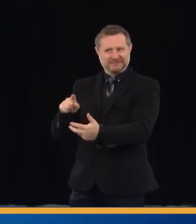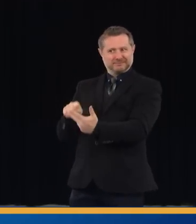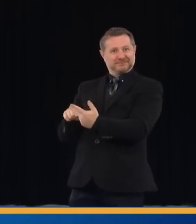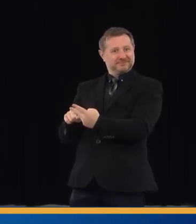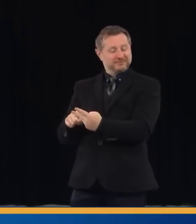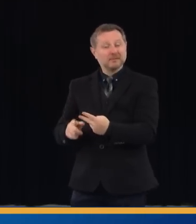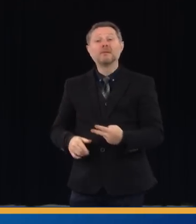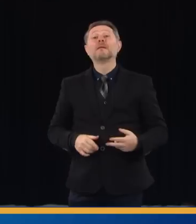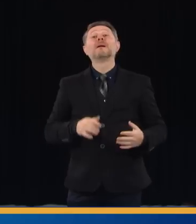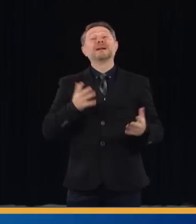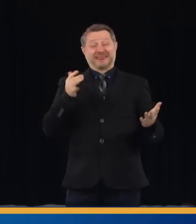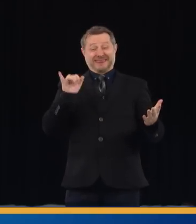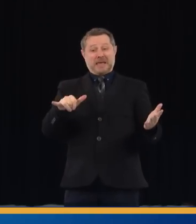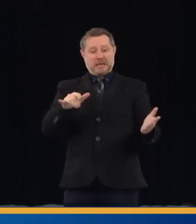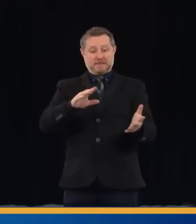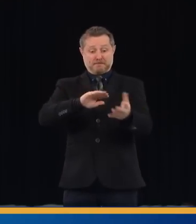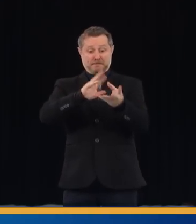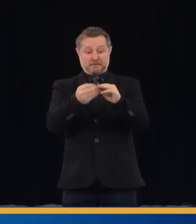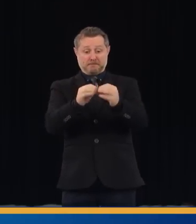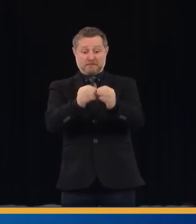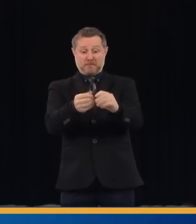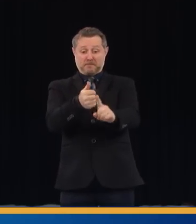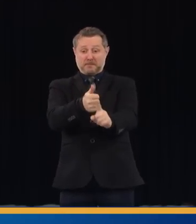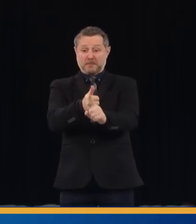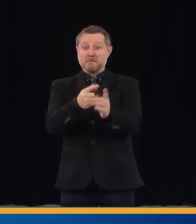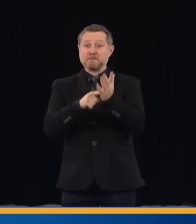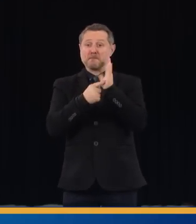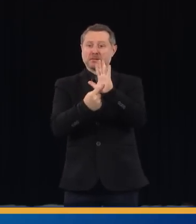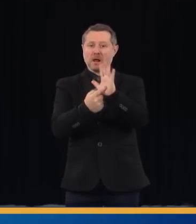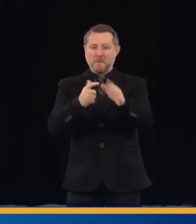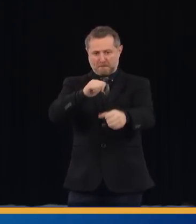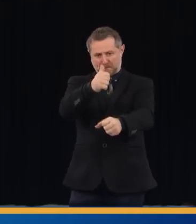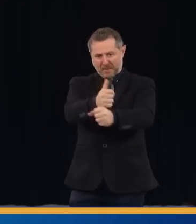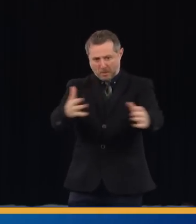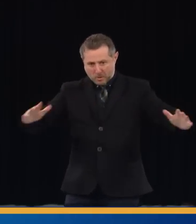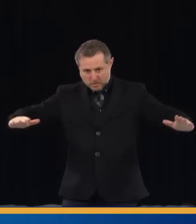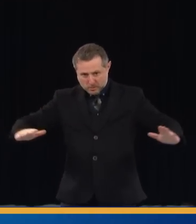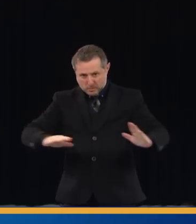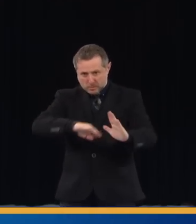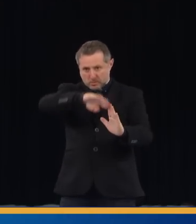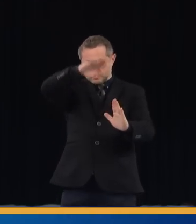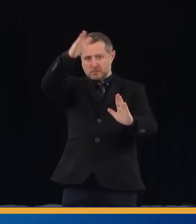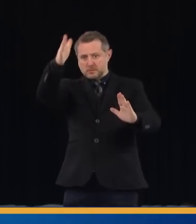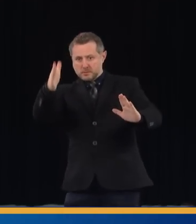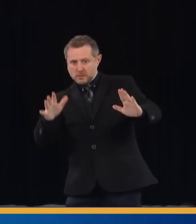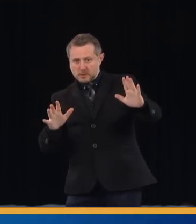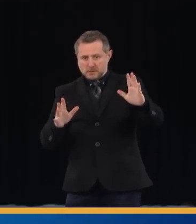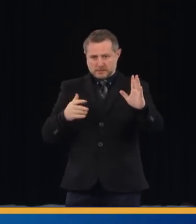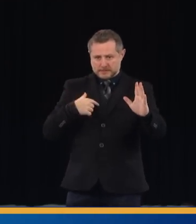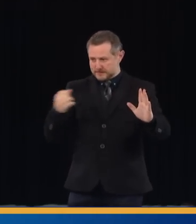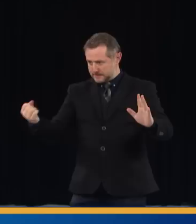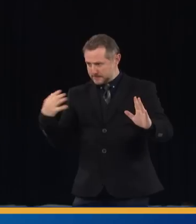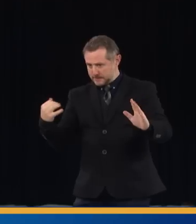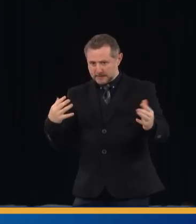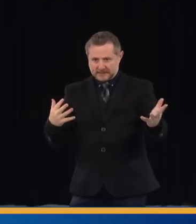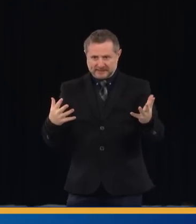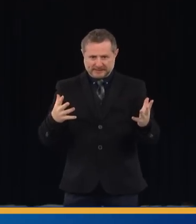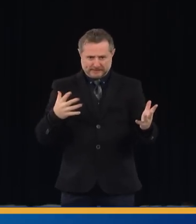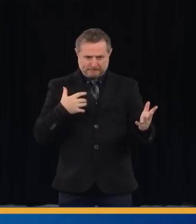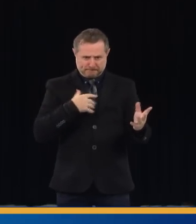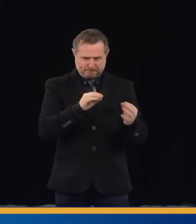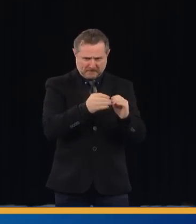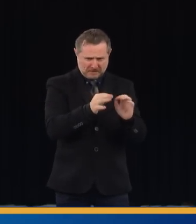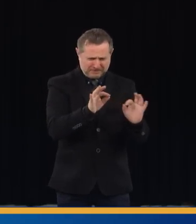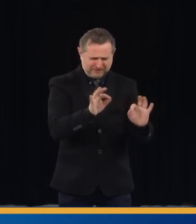is based on minimum or minimal impact from social distancing. Meaning